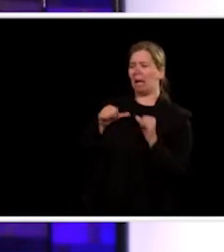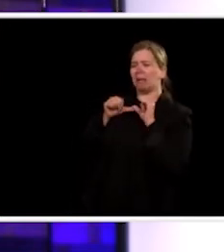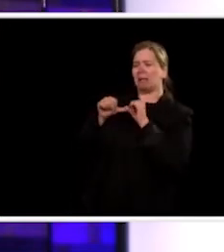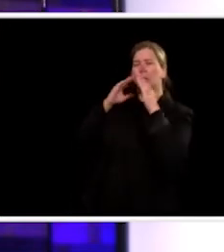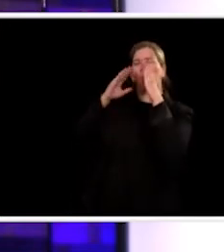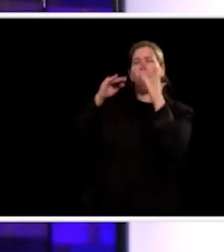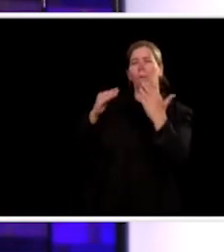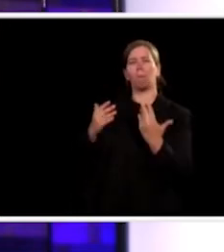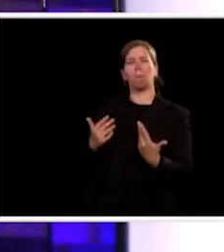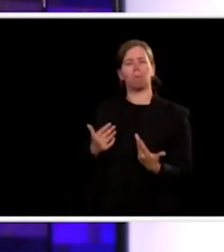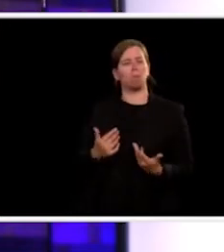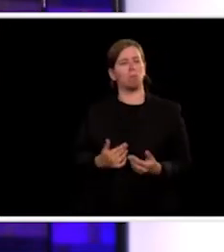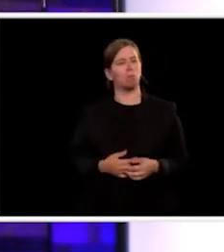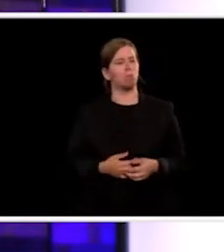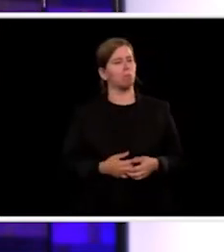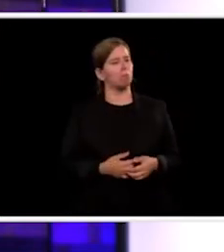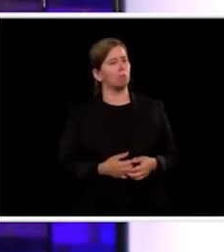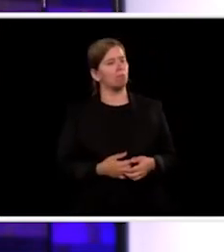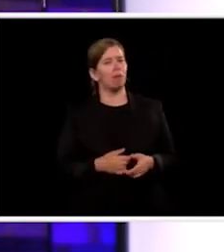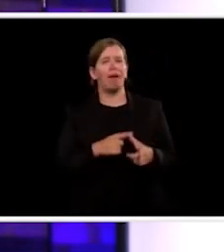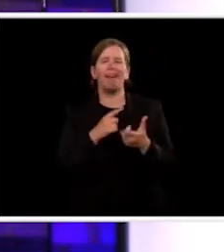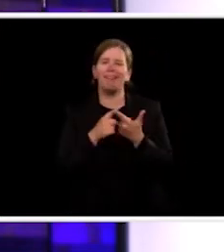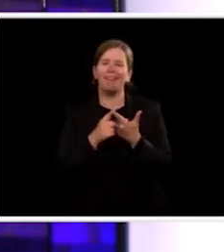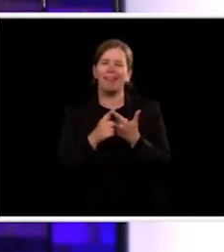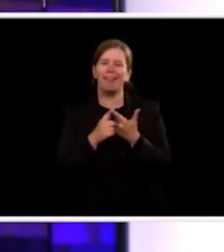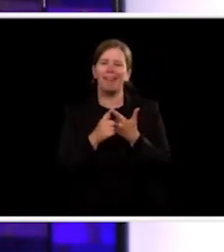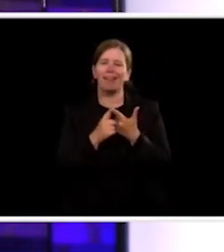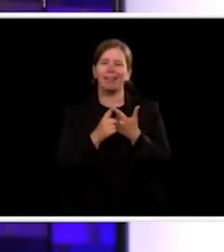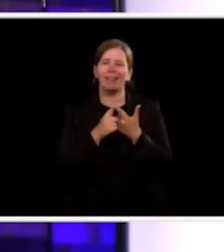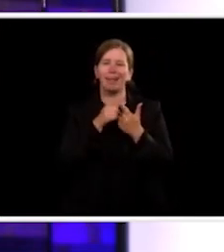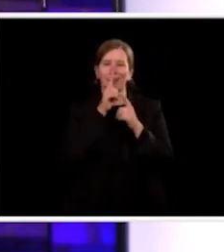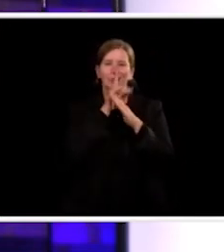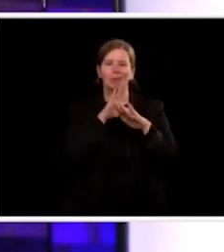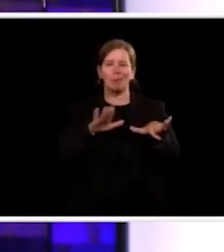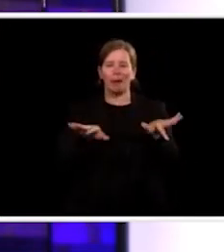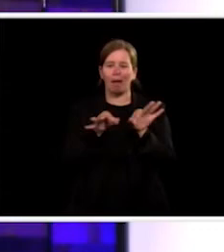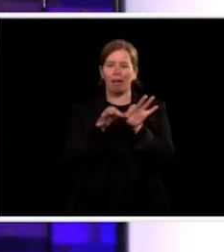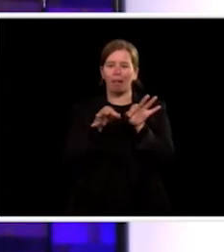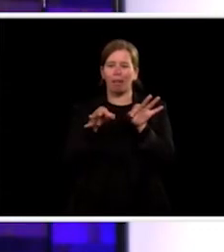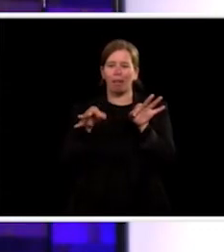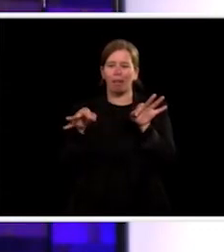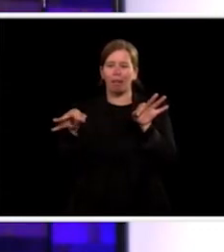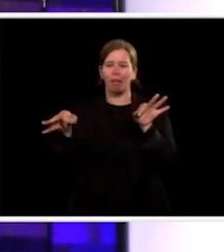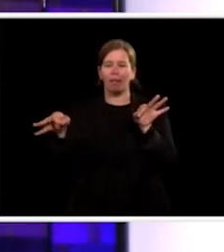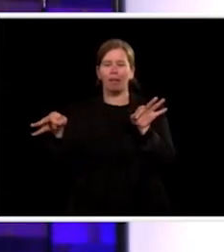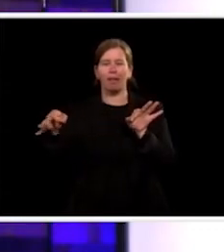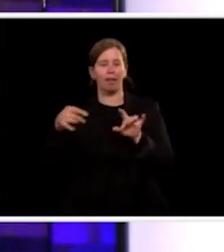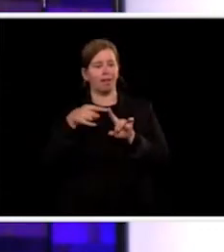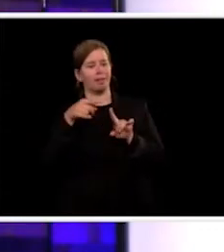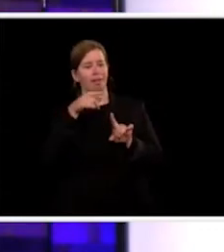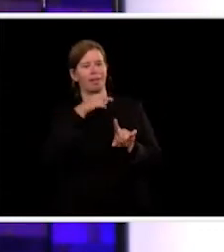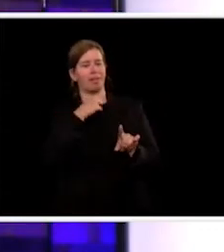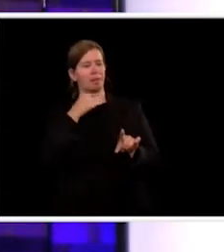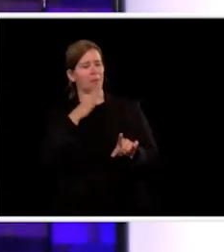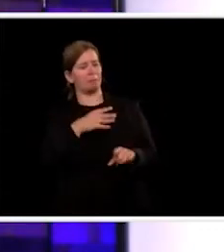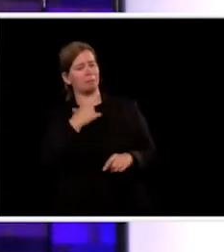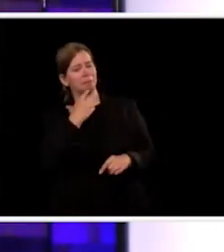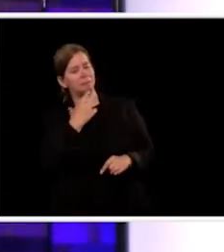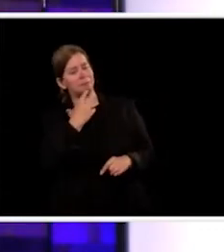hopeful." And then there was a space until this chaplain person